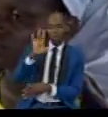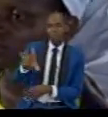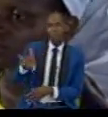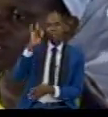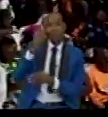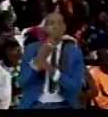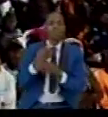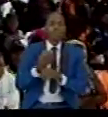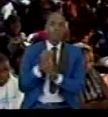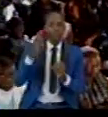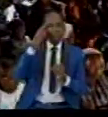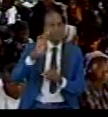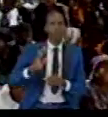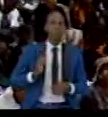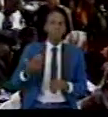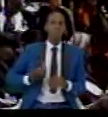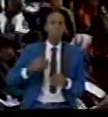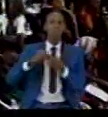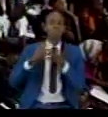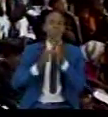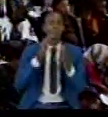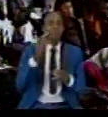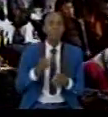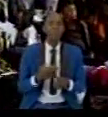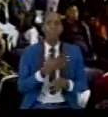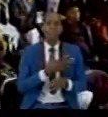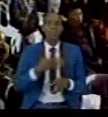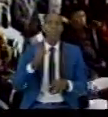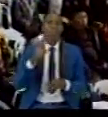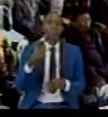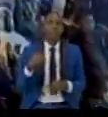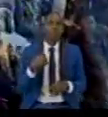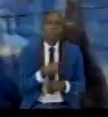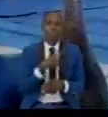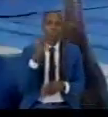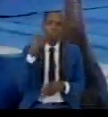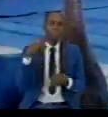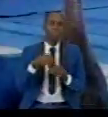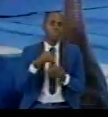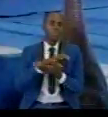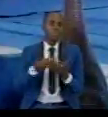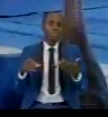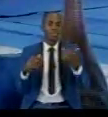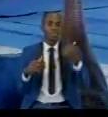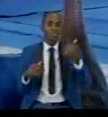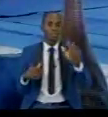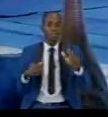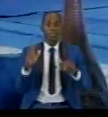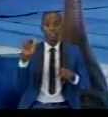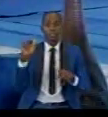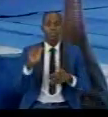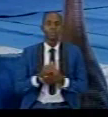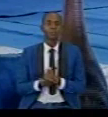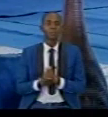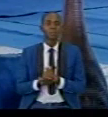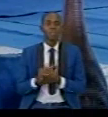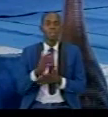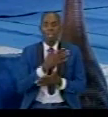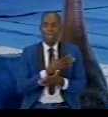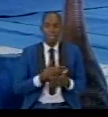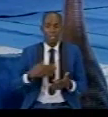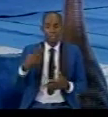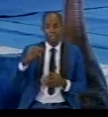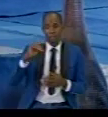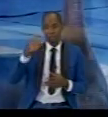Jesus name and so when looking at vastatina and investor and his servants